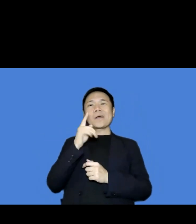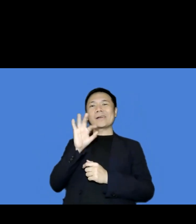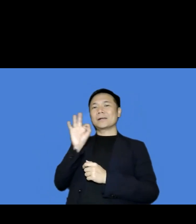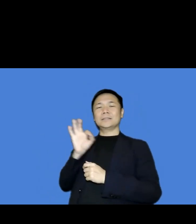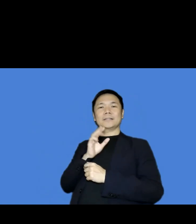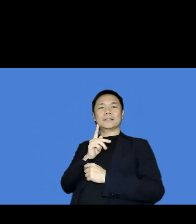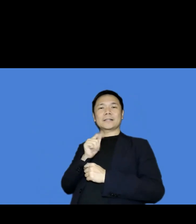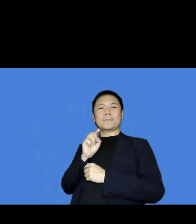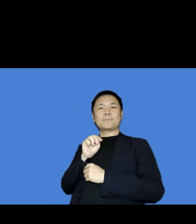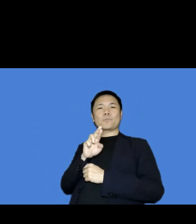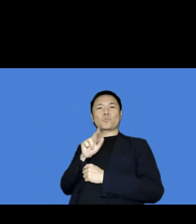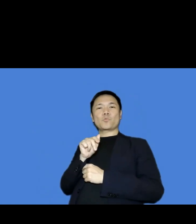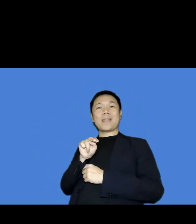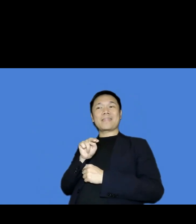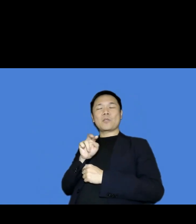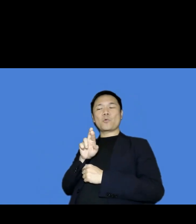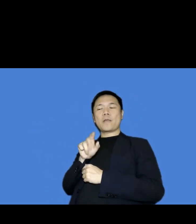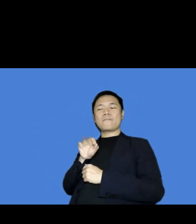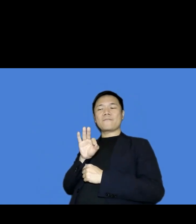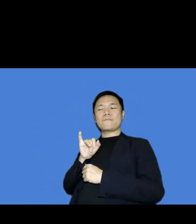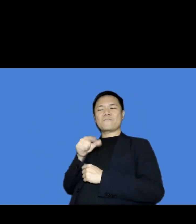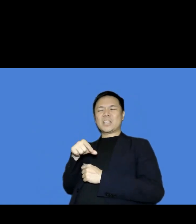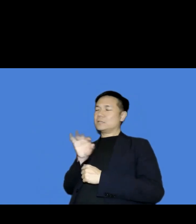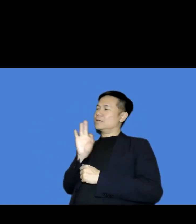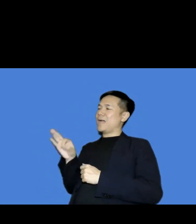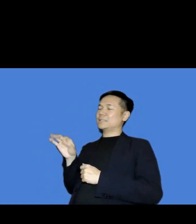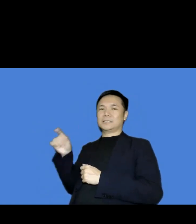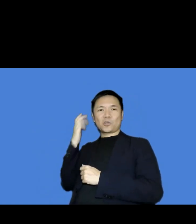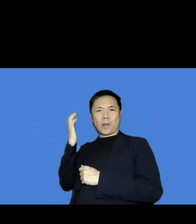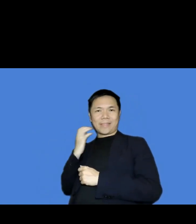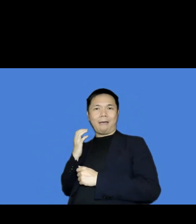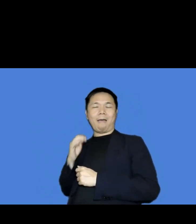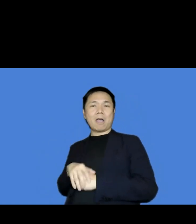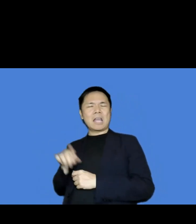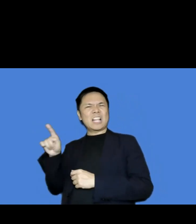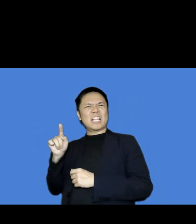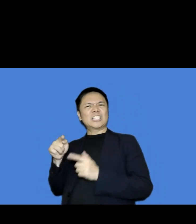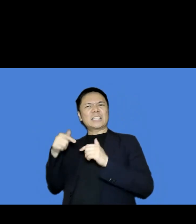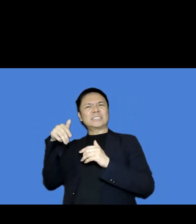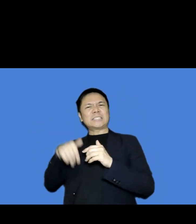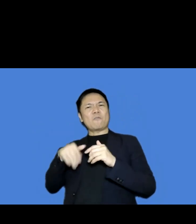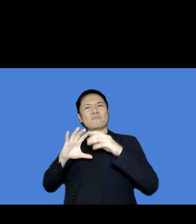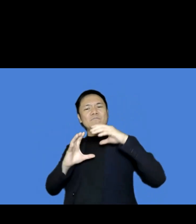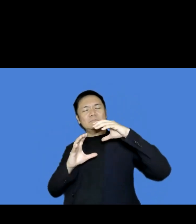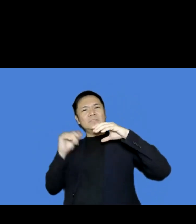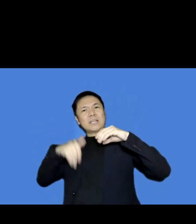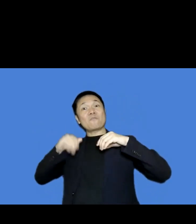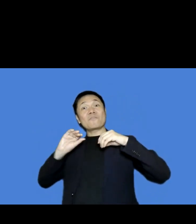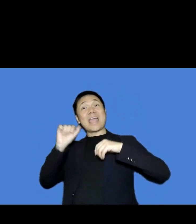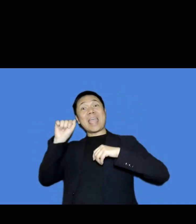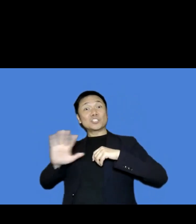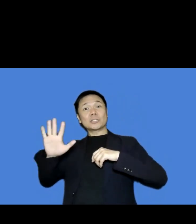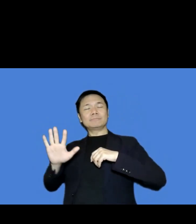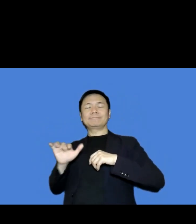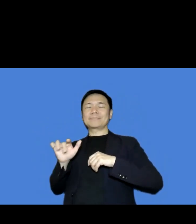Kamran Rafiq, and he says, in countries of South Asia, if organizations